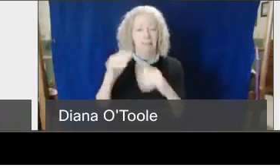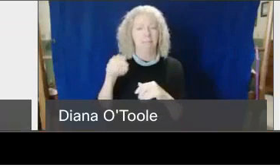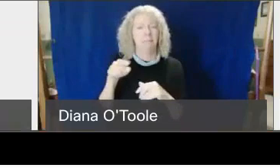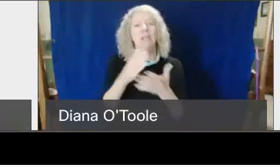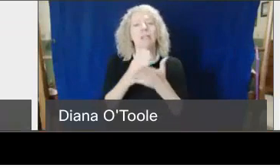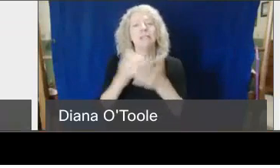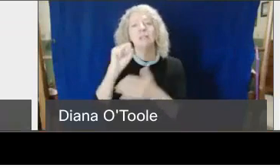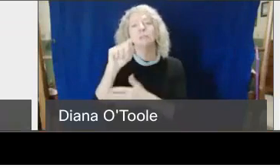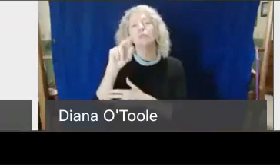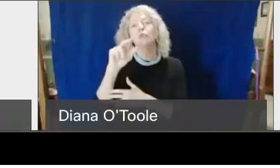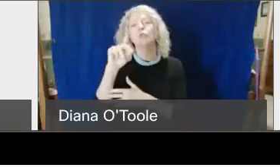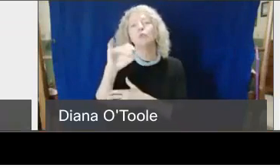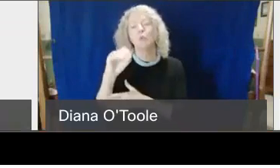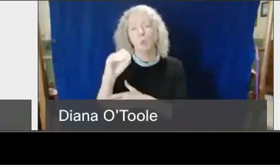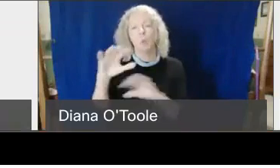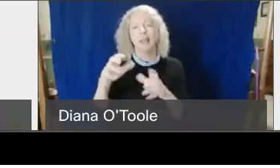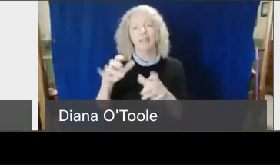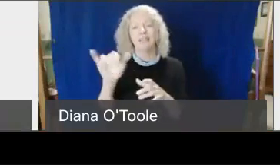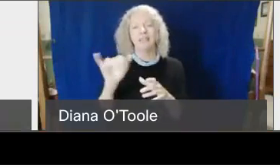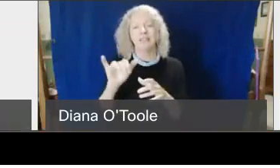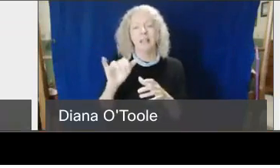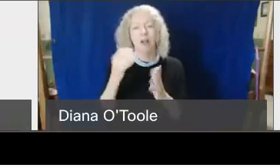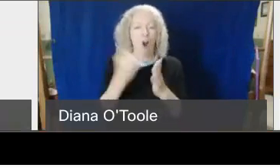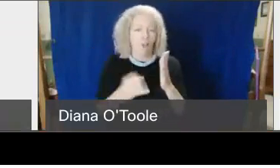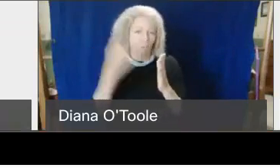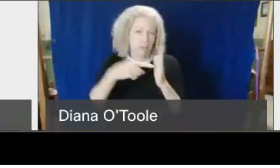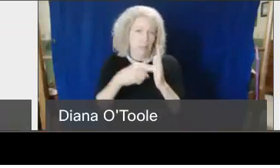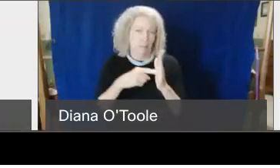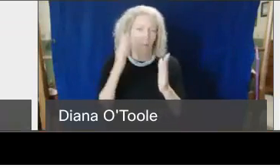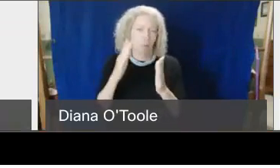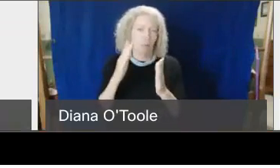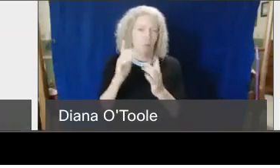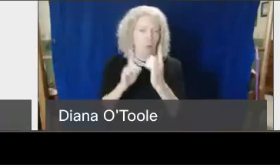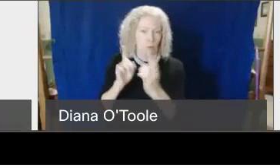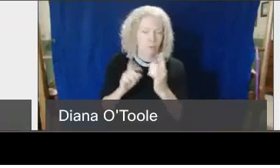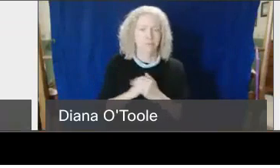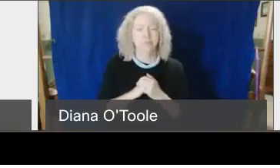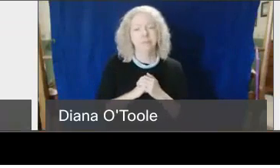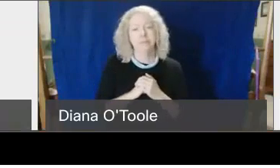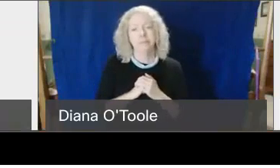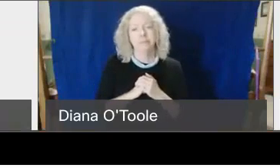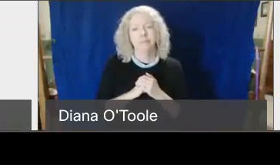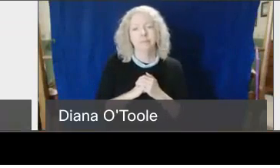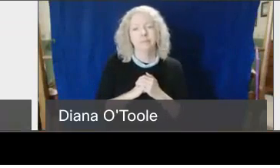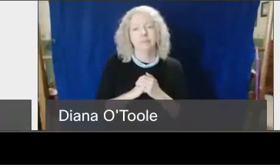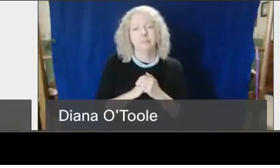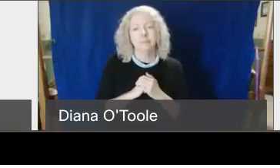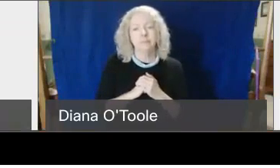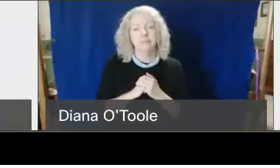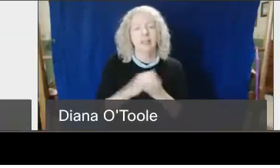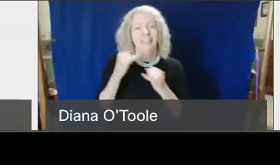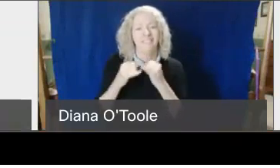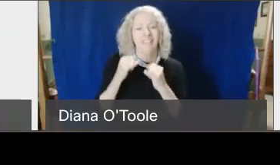can be in person. So some of our art classes, for example. And then finally, we're going to pilot a couple of dozen